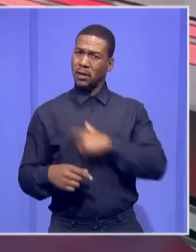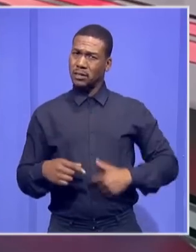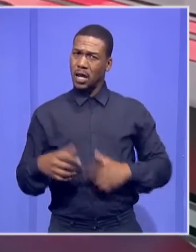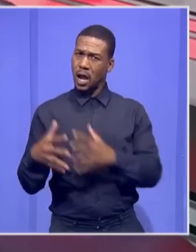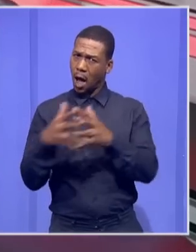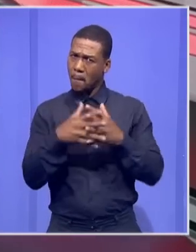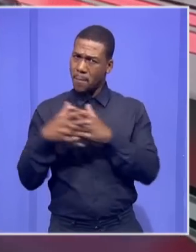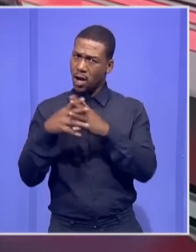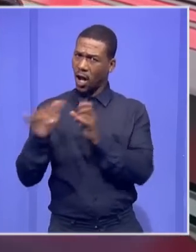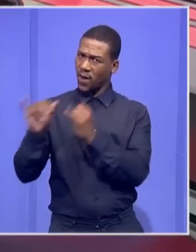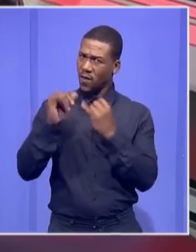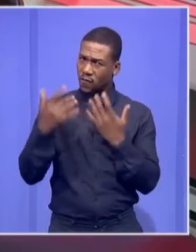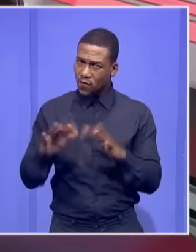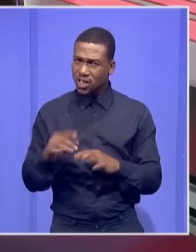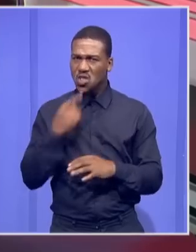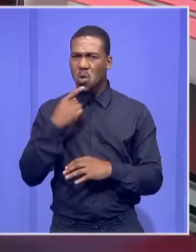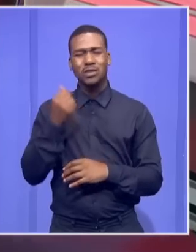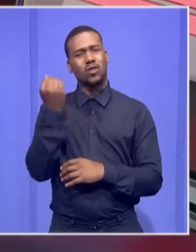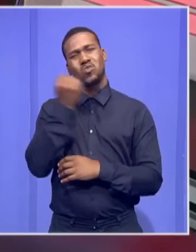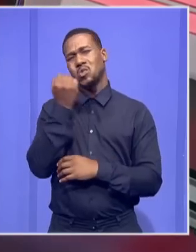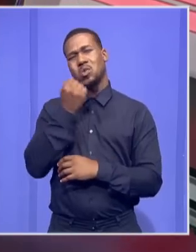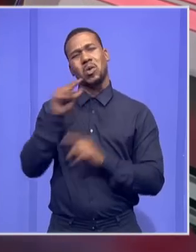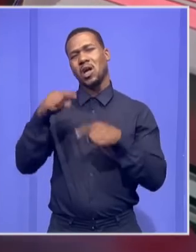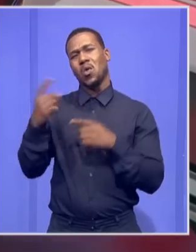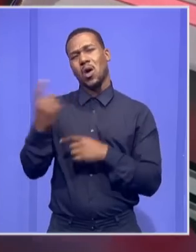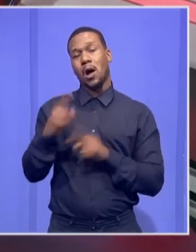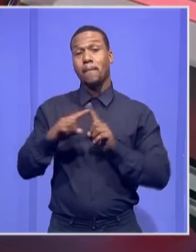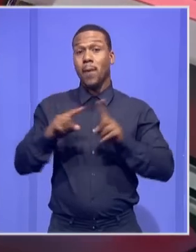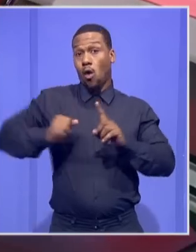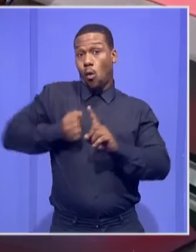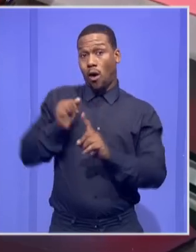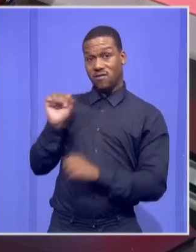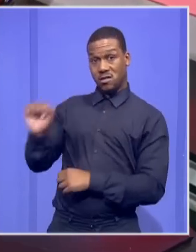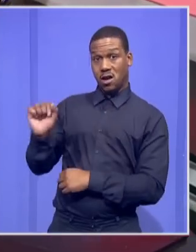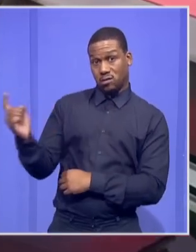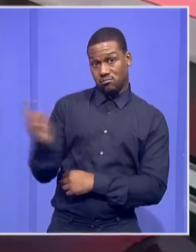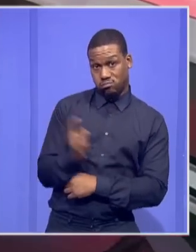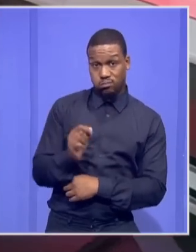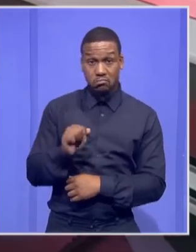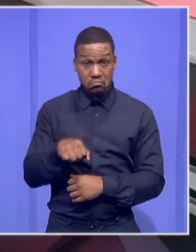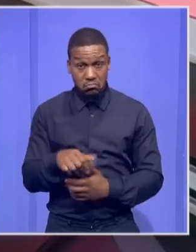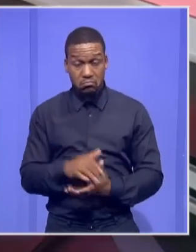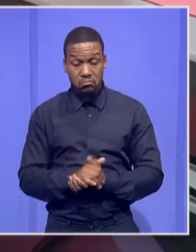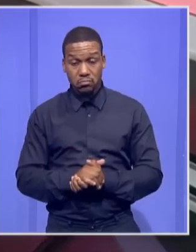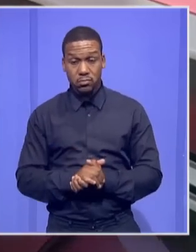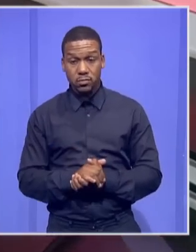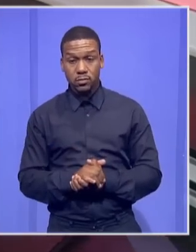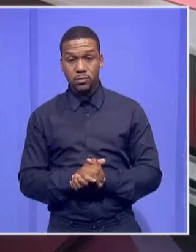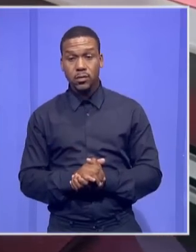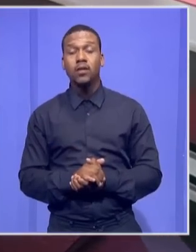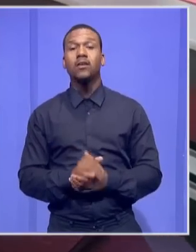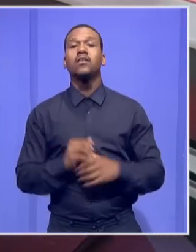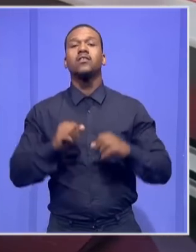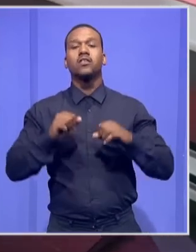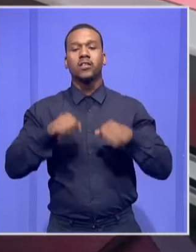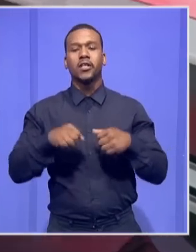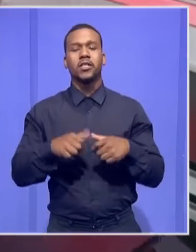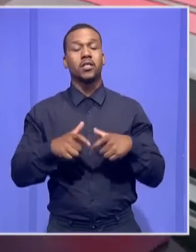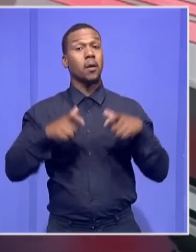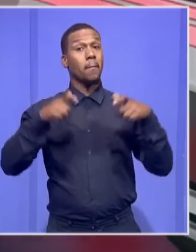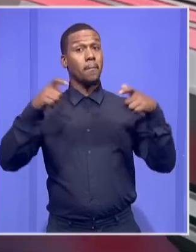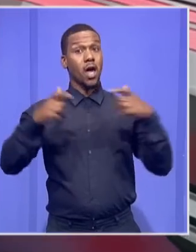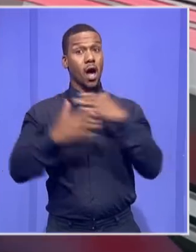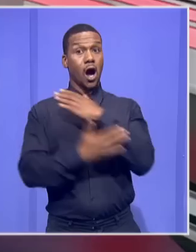Lady, though, is there. Yes, indeed. When you look at these big countries, one has only realized that it is